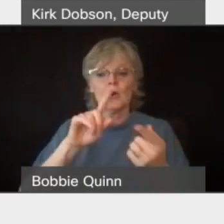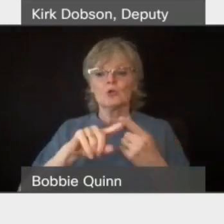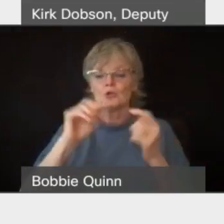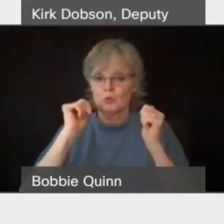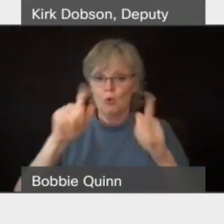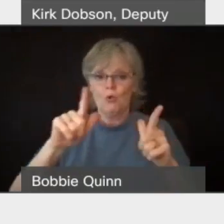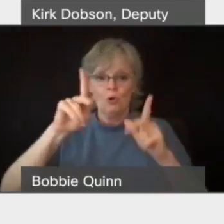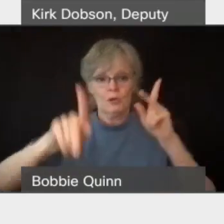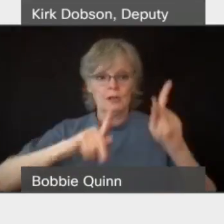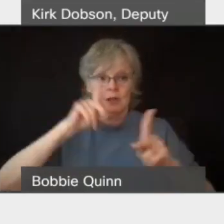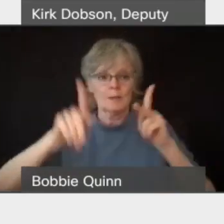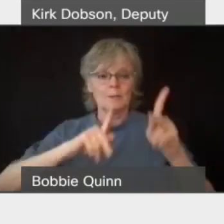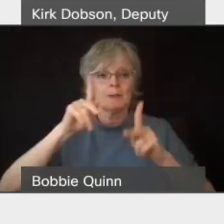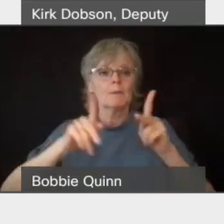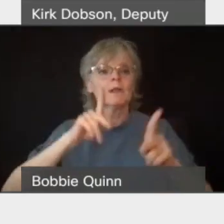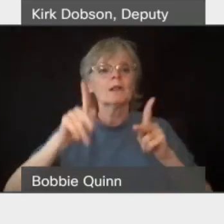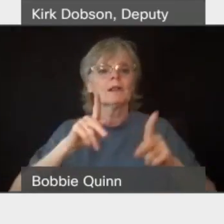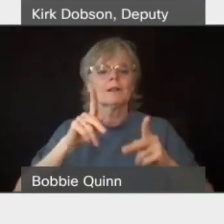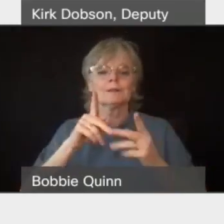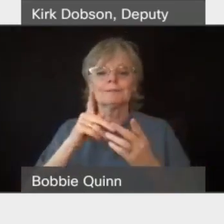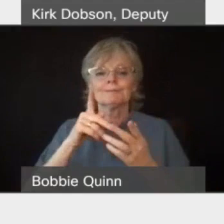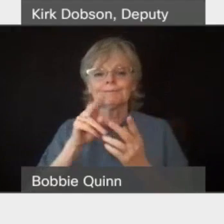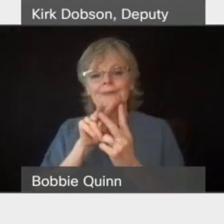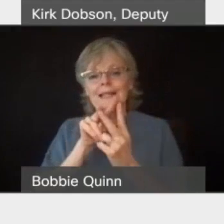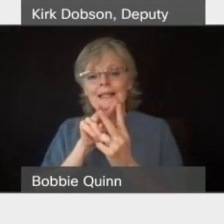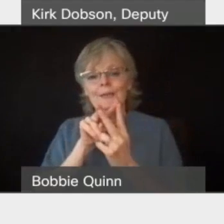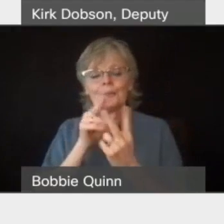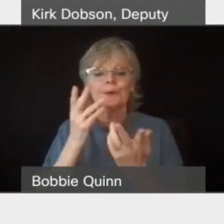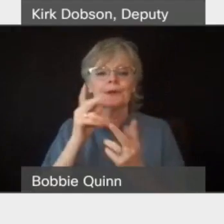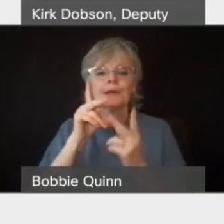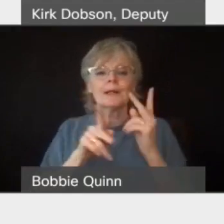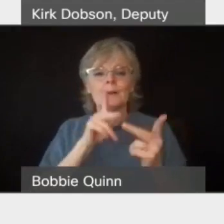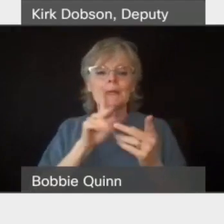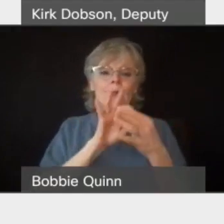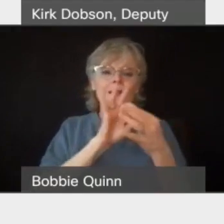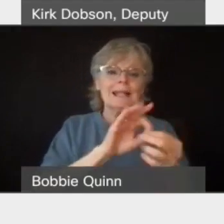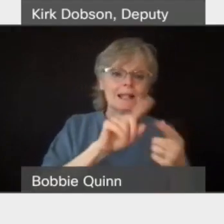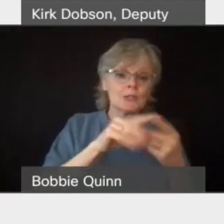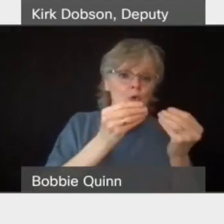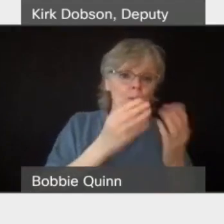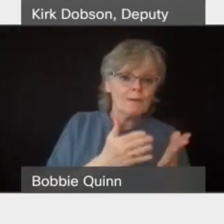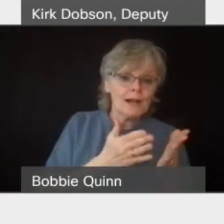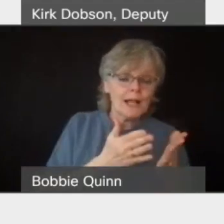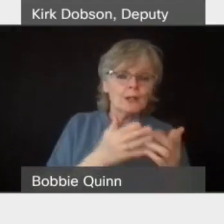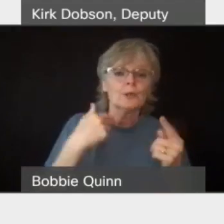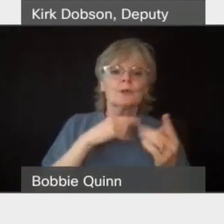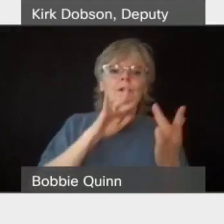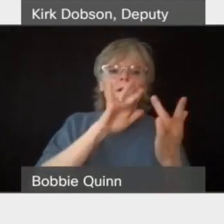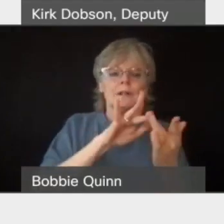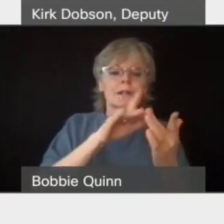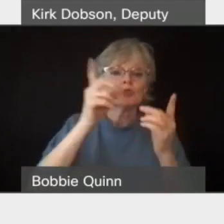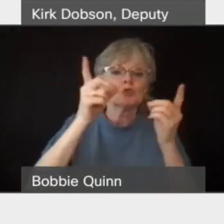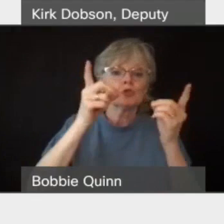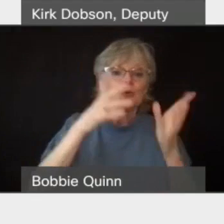people, either through folks connected to a provider. We reached out to the director of